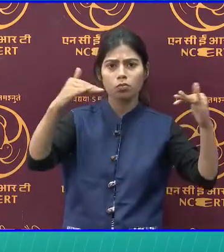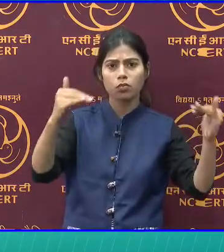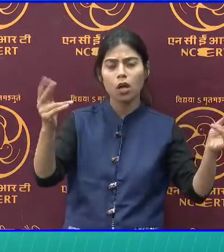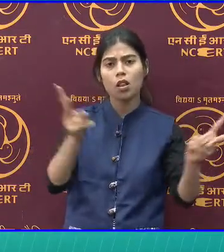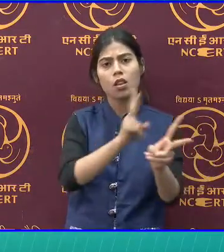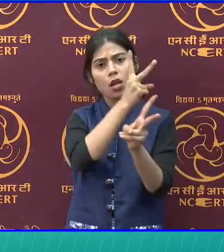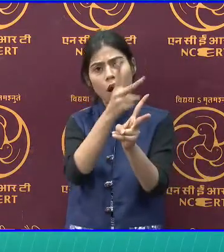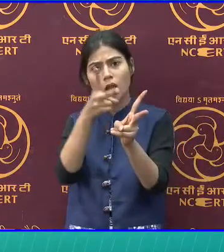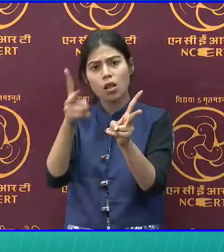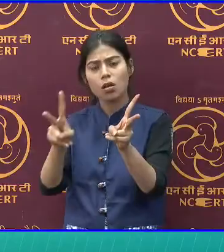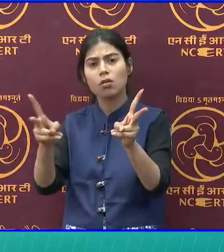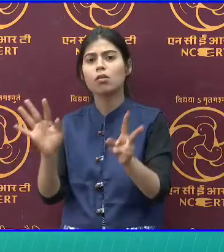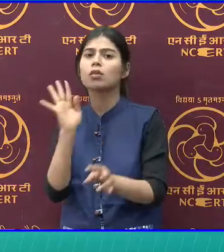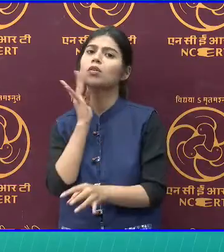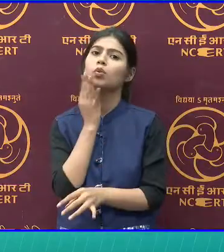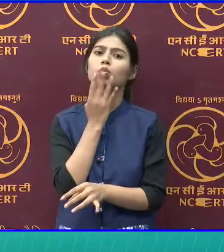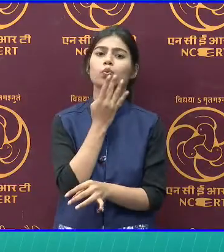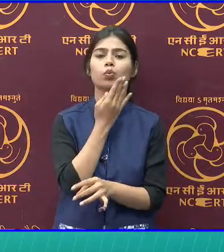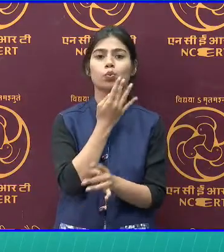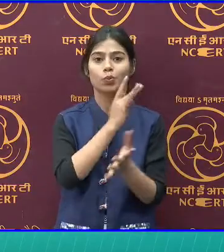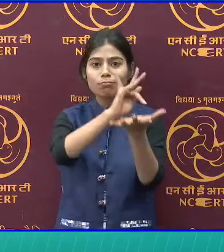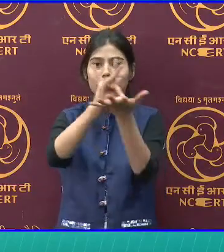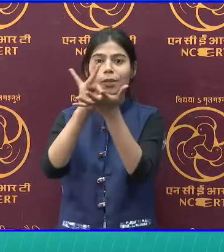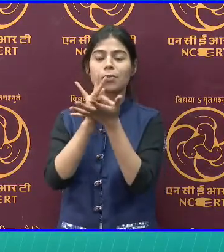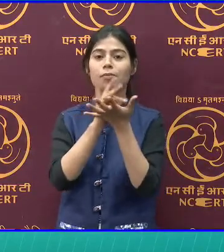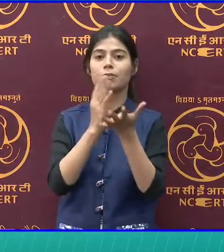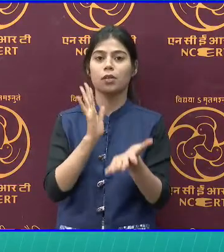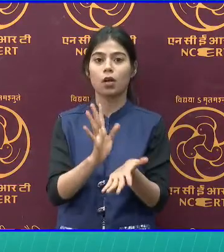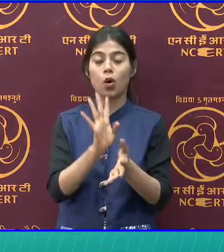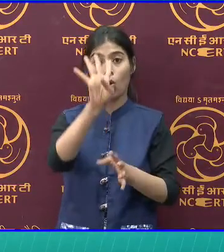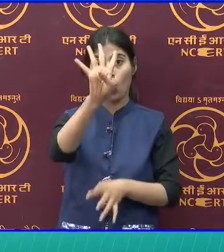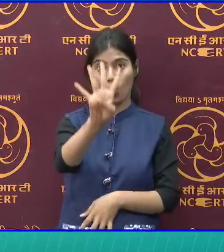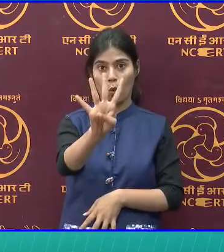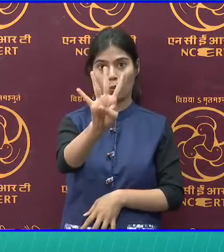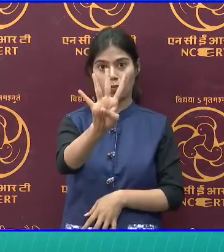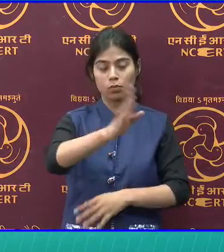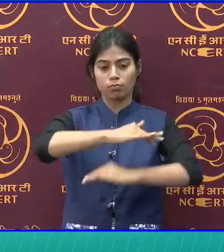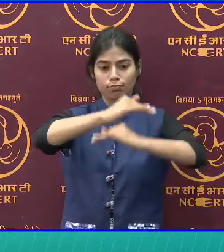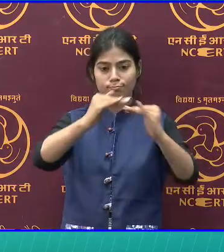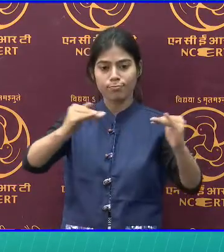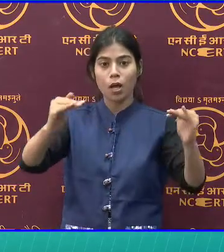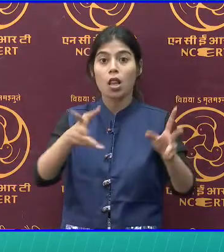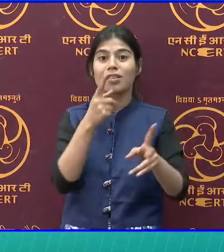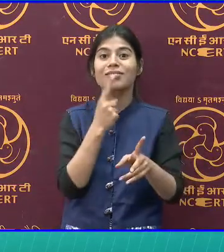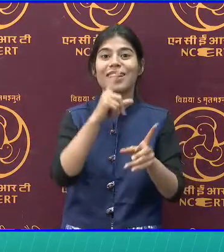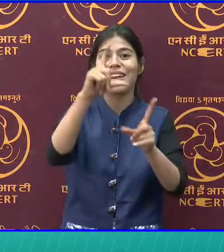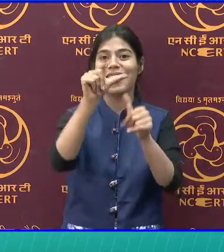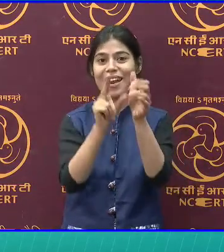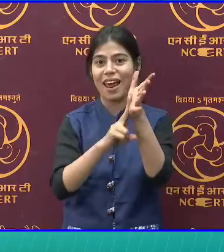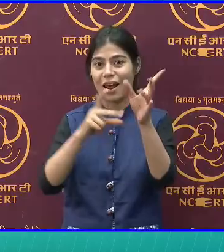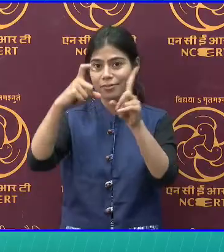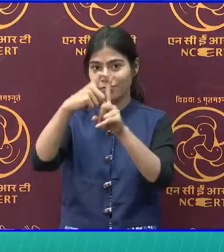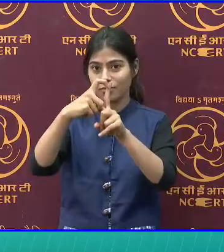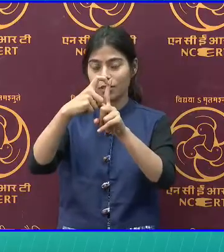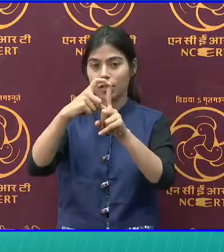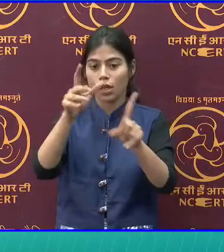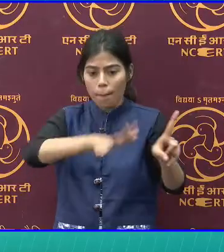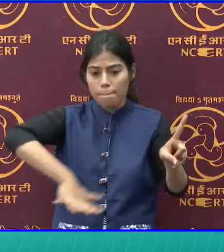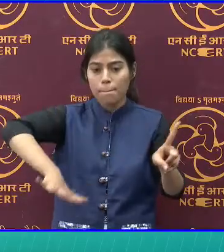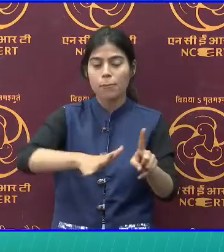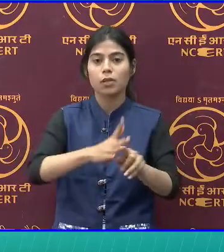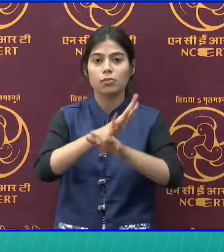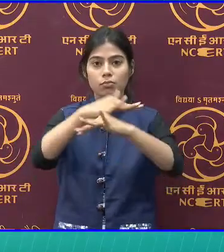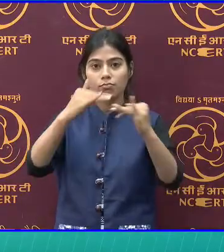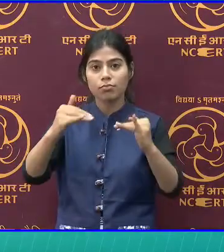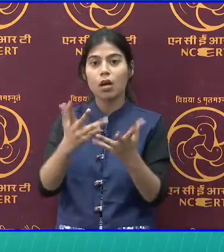different colors used. And then there are generally 4 colors that are used on land, because the combination of 4 colors can help